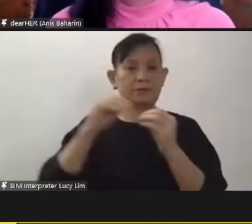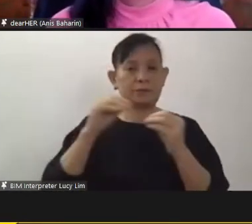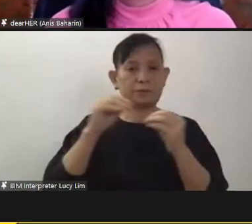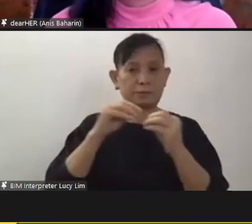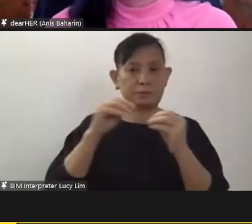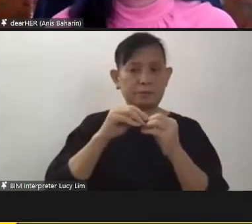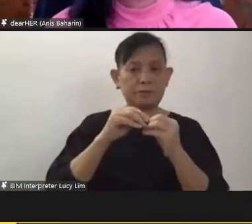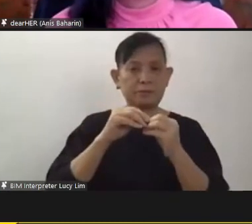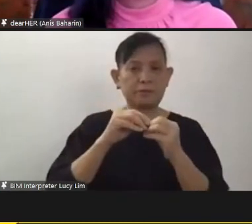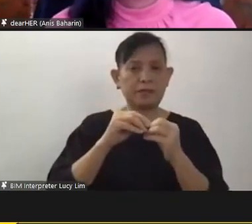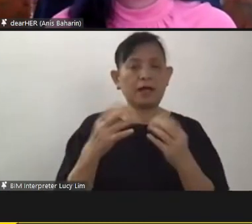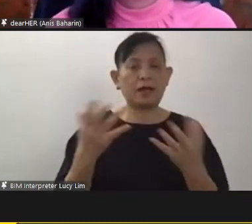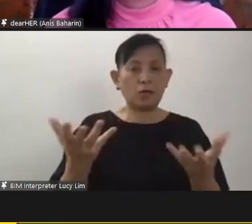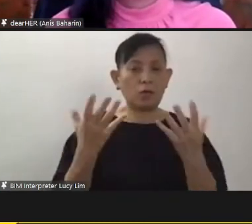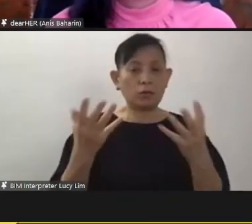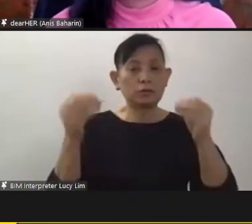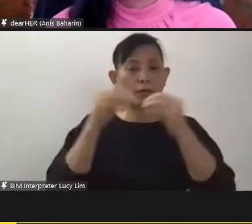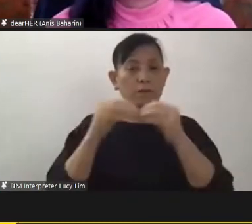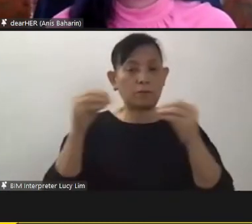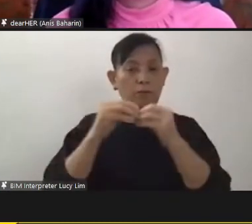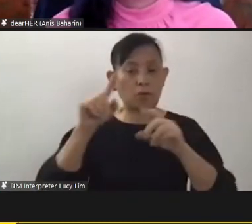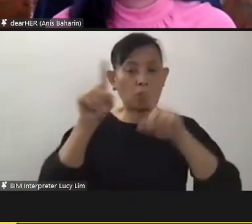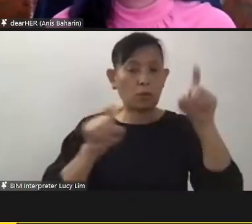I'd like to take more questions. However,